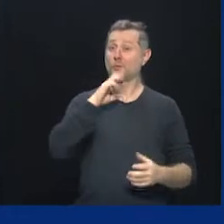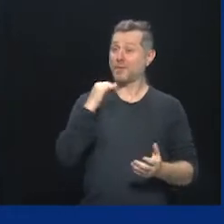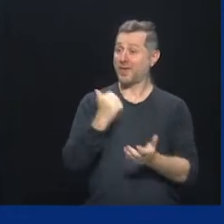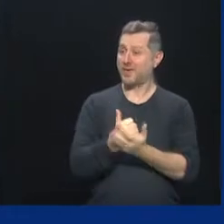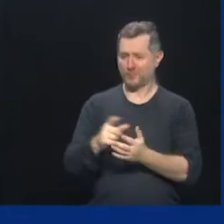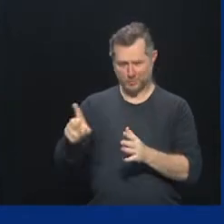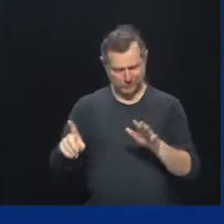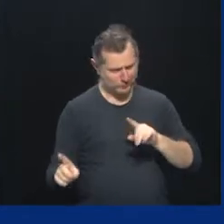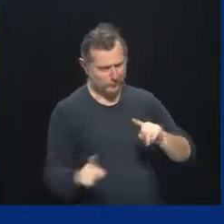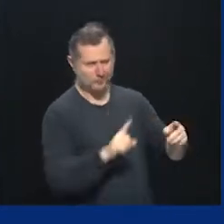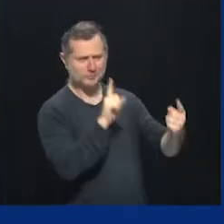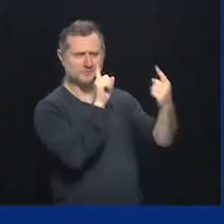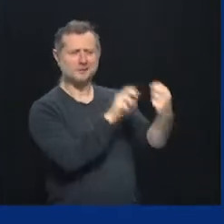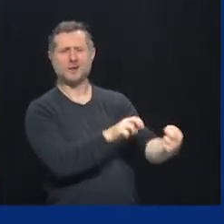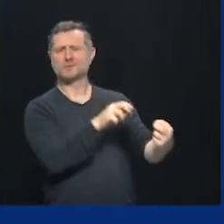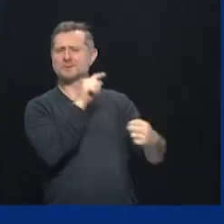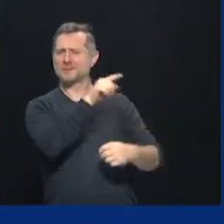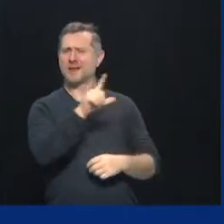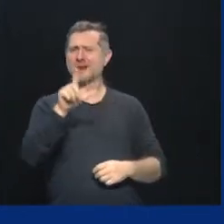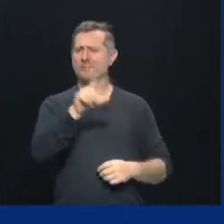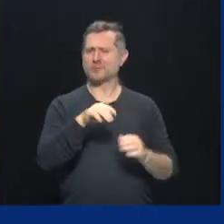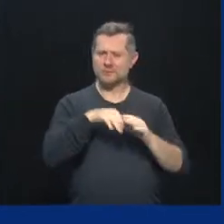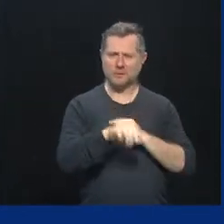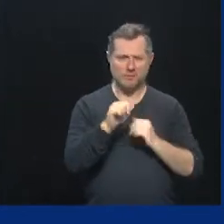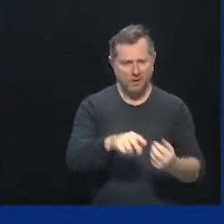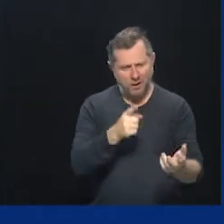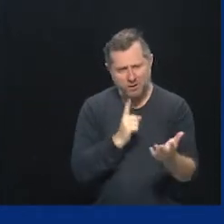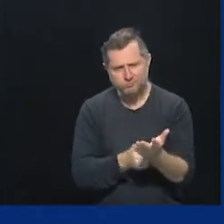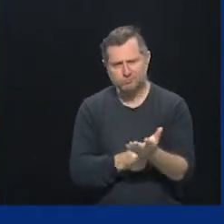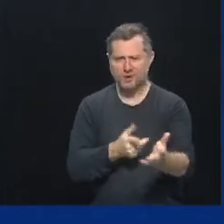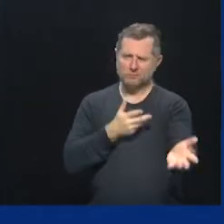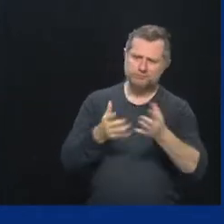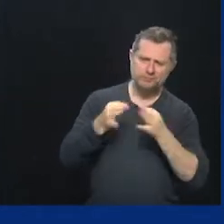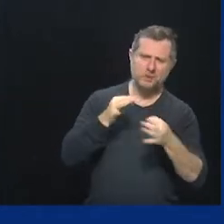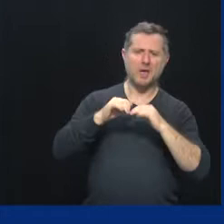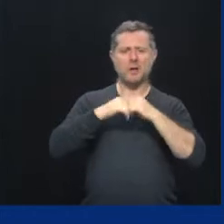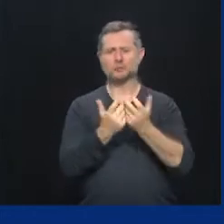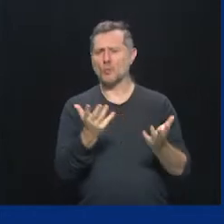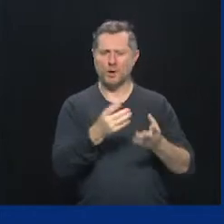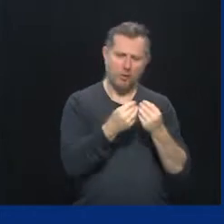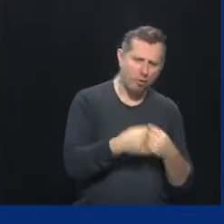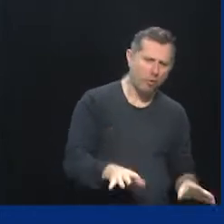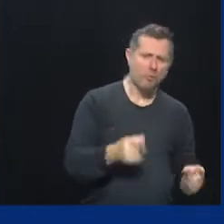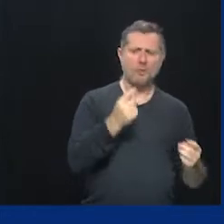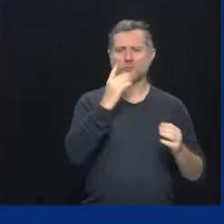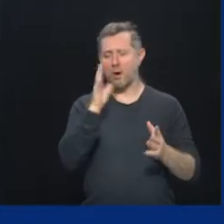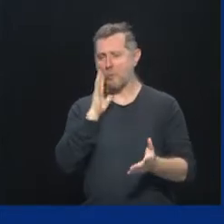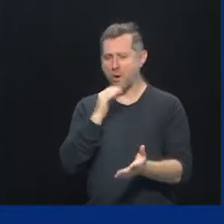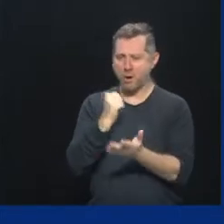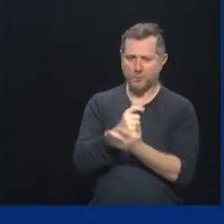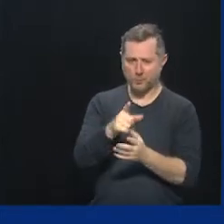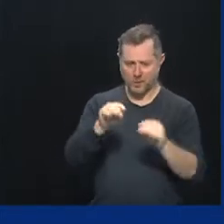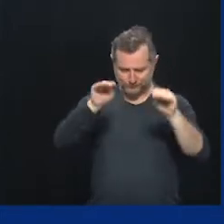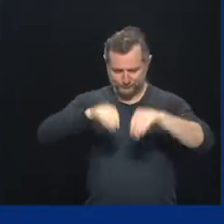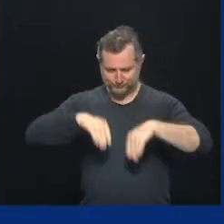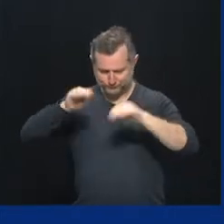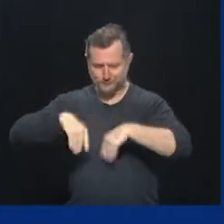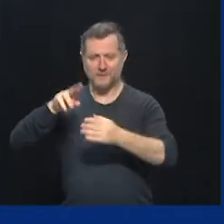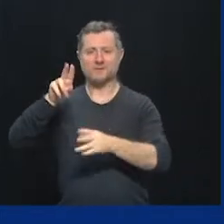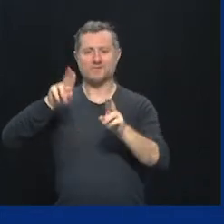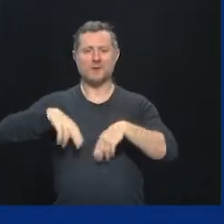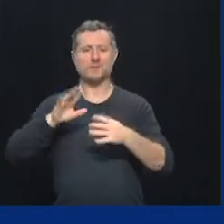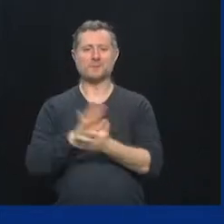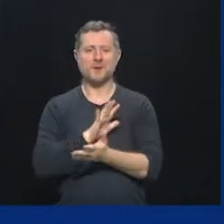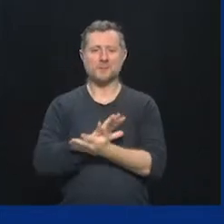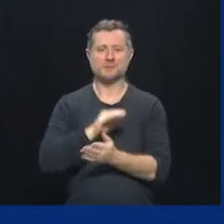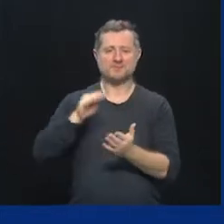of your best estimate of the damage that has occurred, your property loss, and they'll sit down with you, help you fill out the paperwork and understand what you need to do. We're